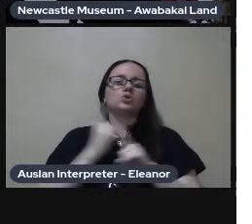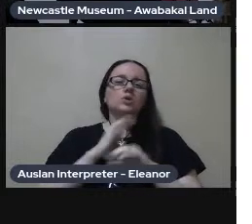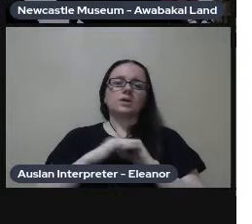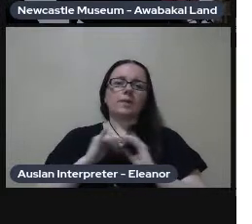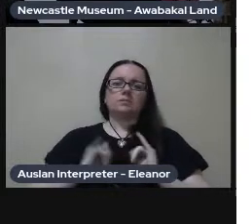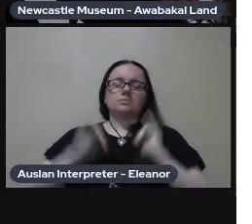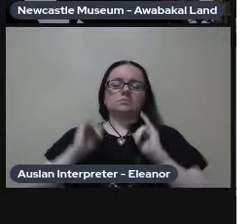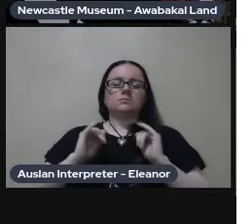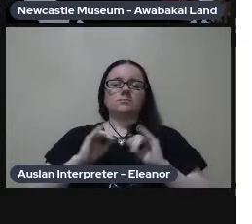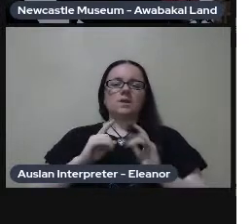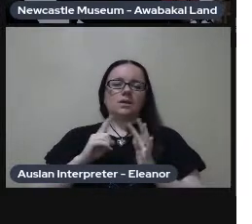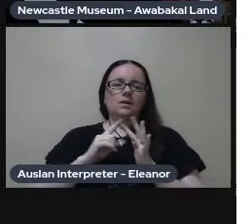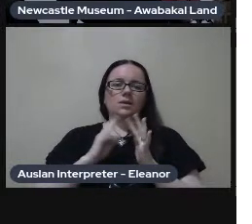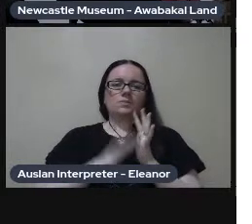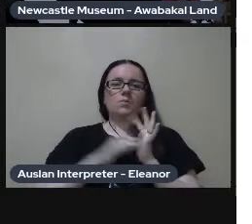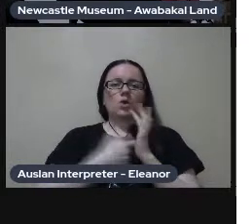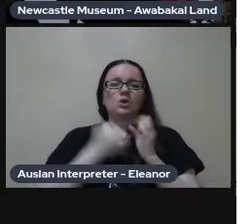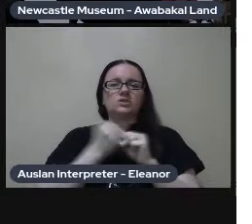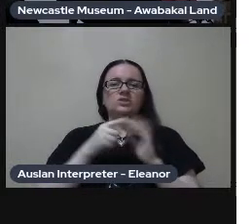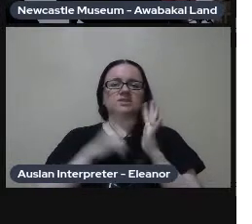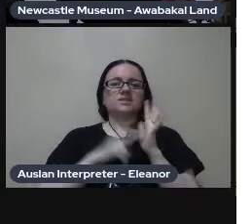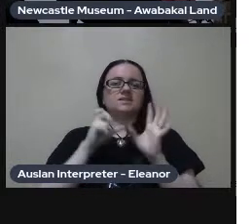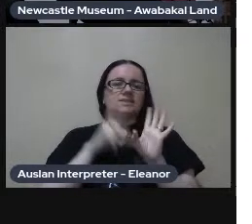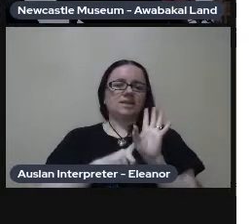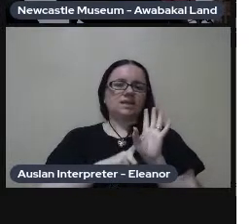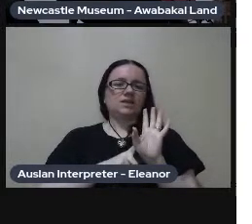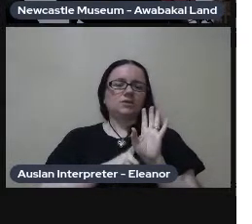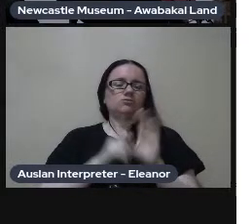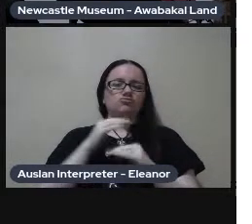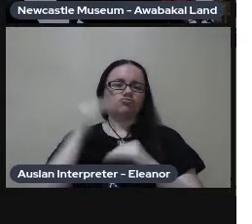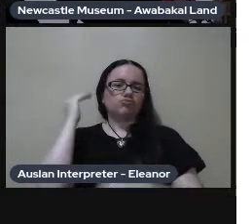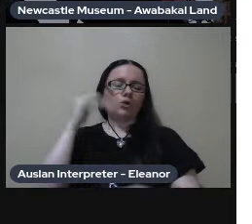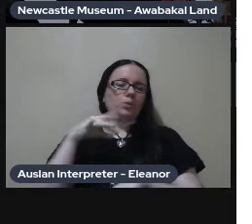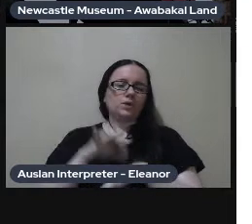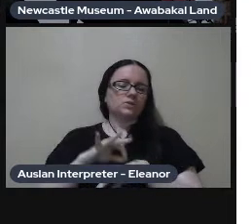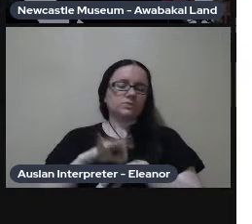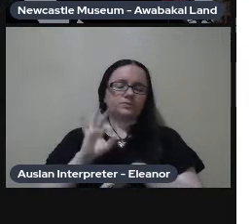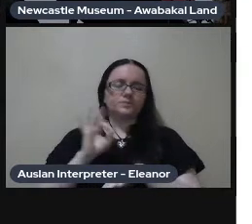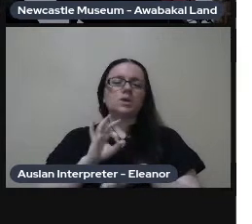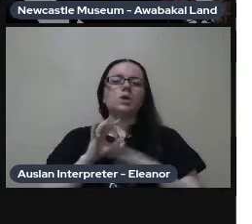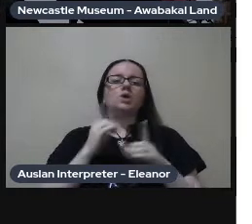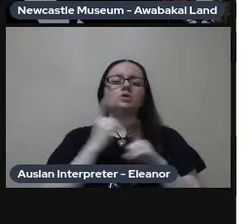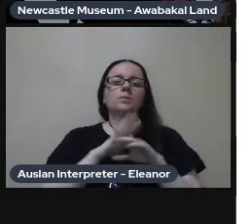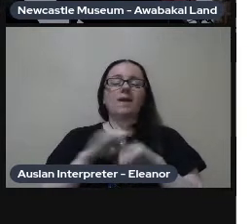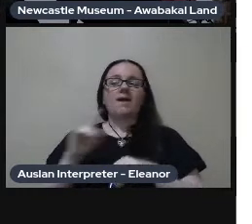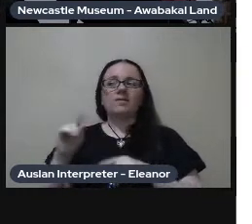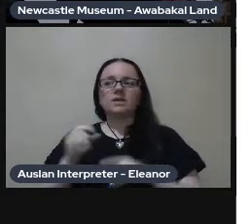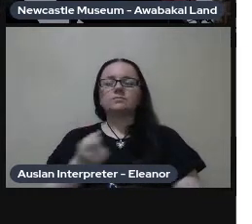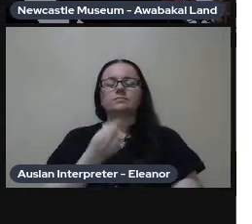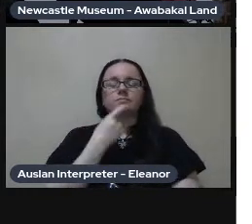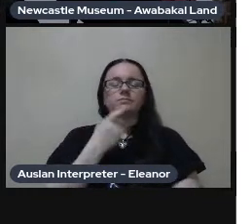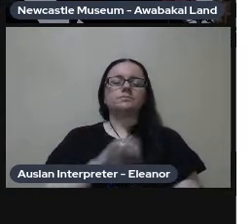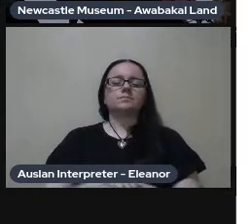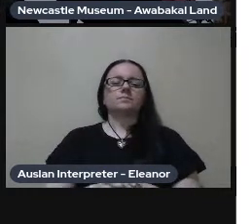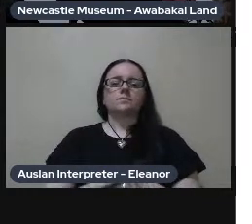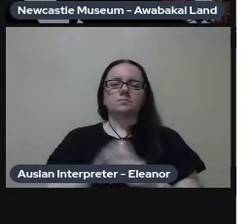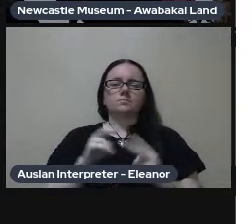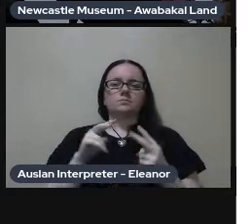acute stroke. We're talking about medicines in the community. And medicines are really important in two ways. The